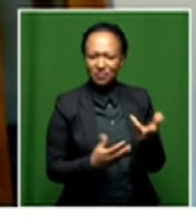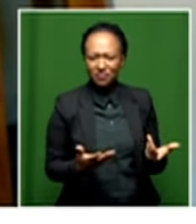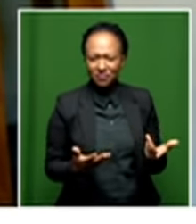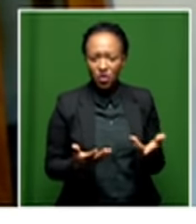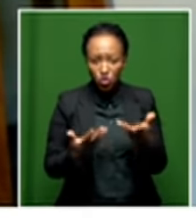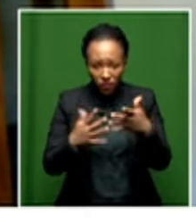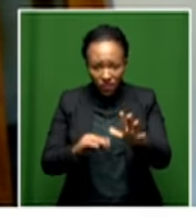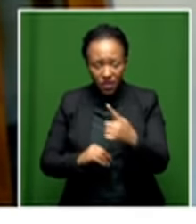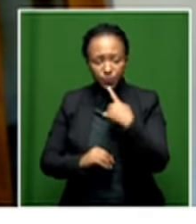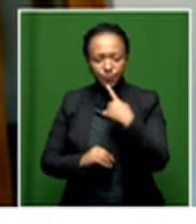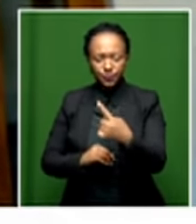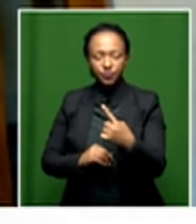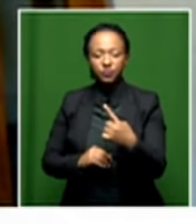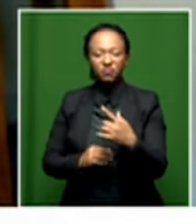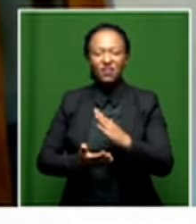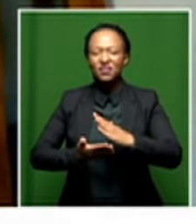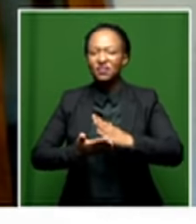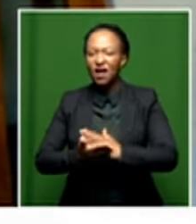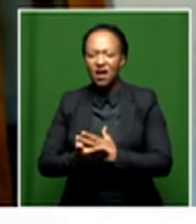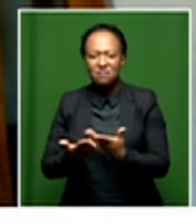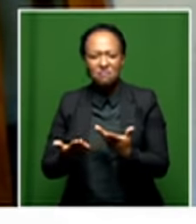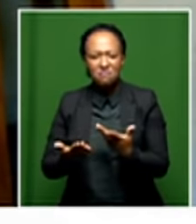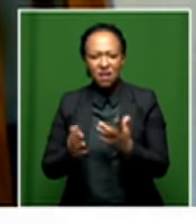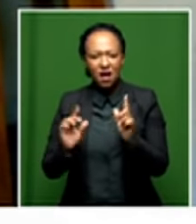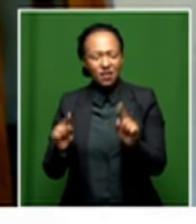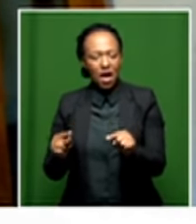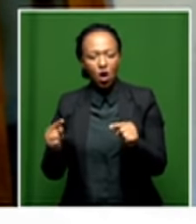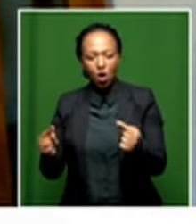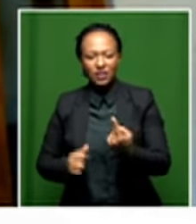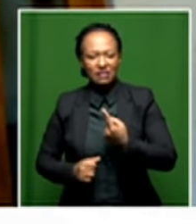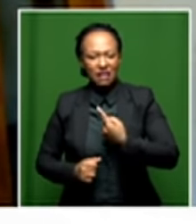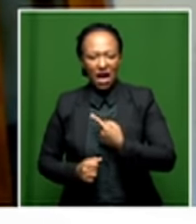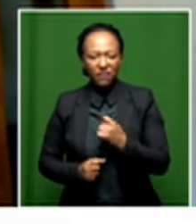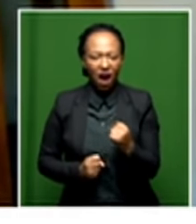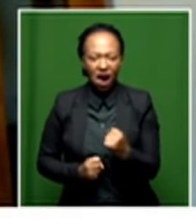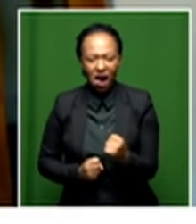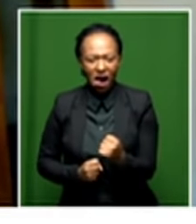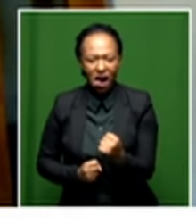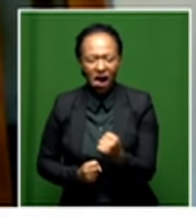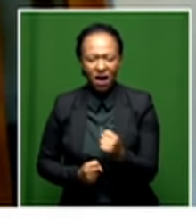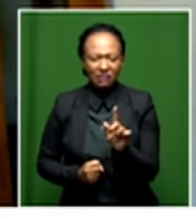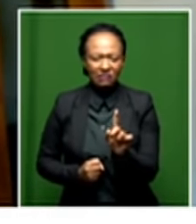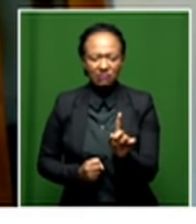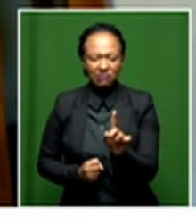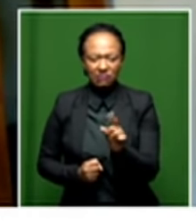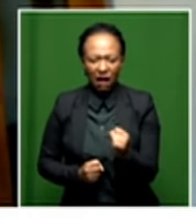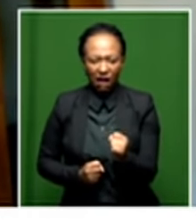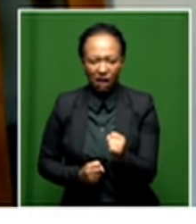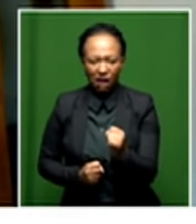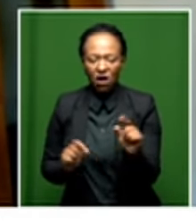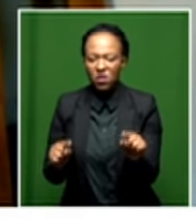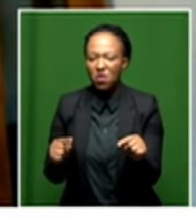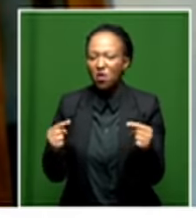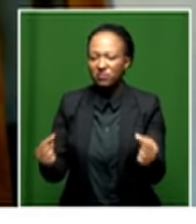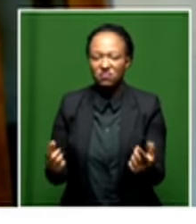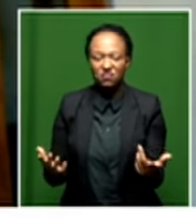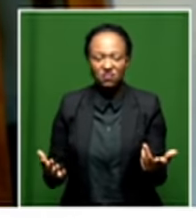you said, you know, some of them can't on their own get to these sites. You cannot the night before send